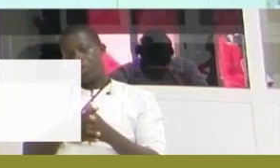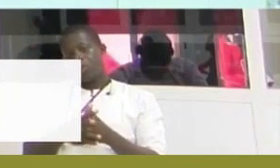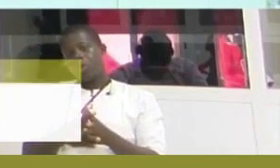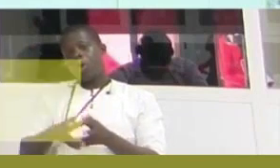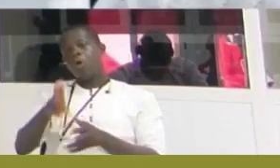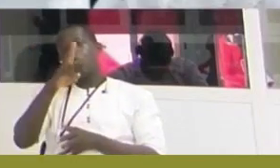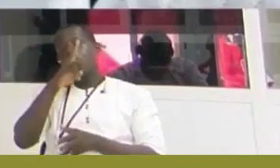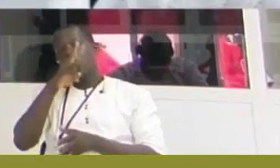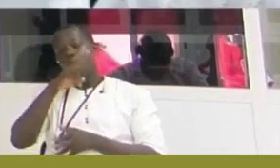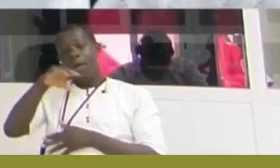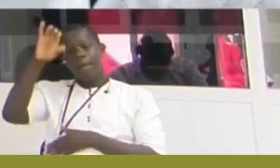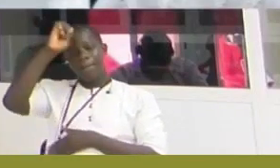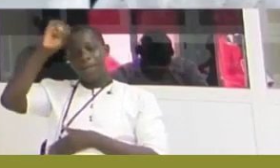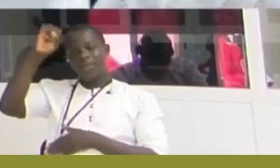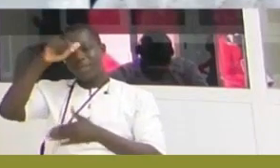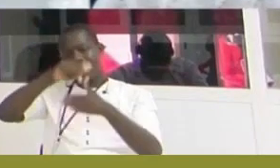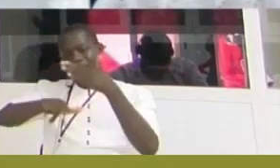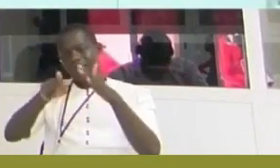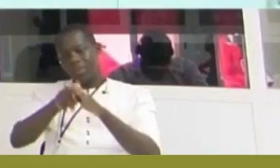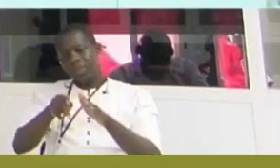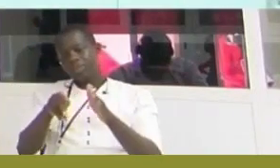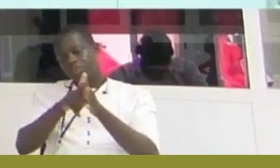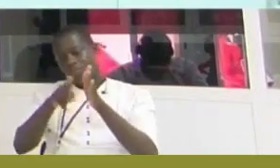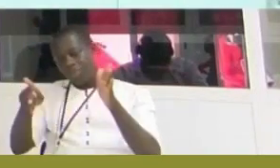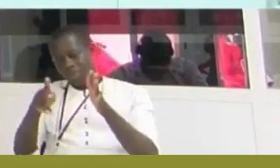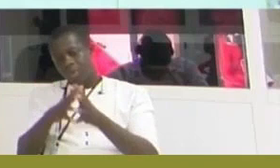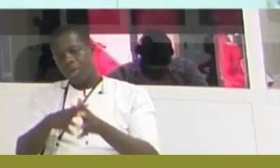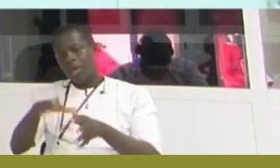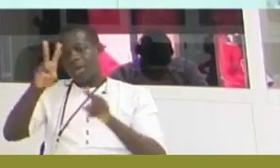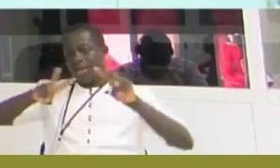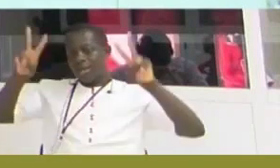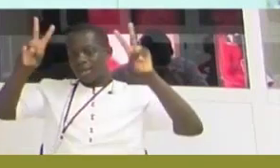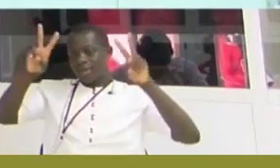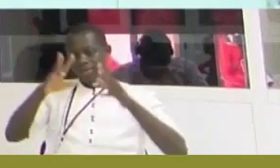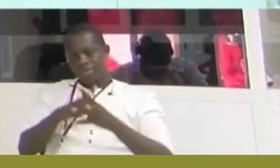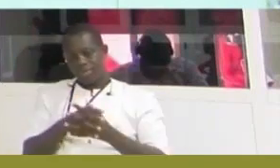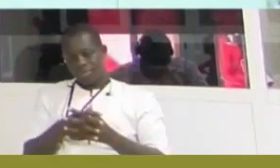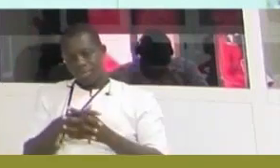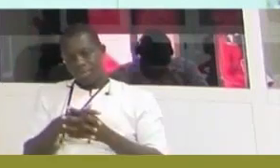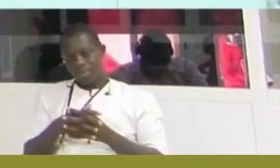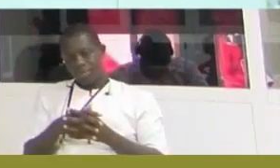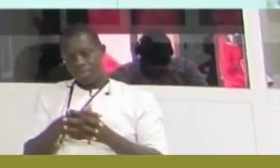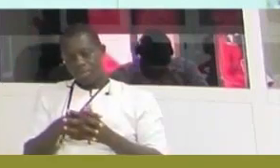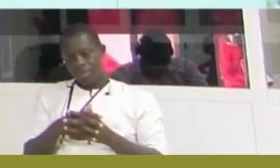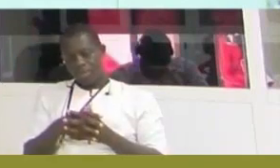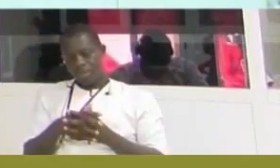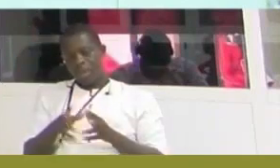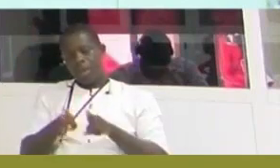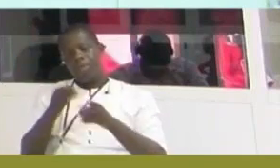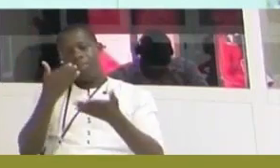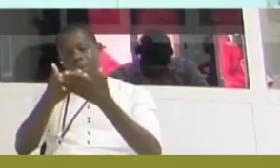who is Mansa in this case? Yaya Jame. Ako jumalo Mansa te ñi ci lo. Yaya Jame. Ko nga ñu